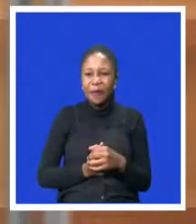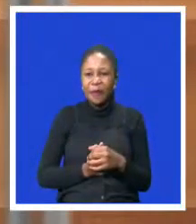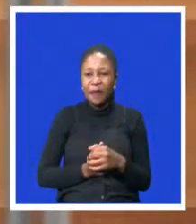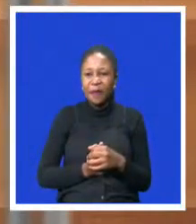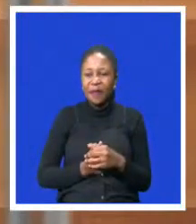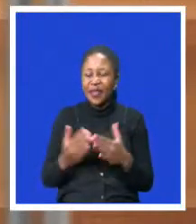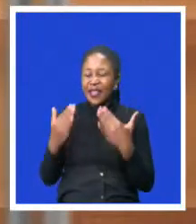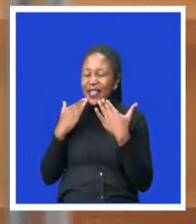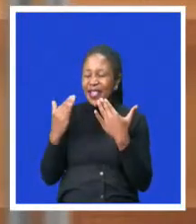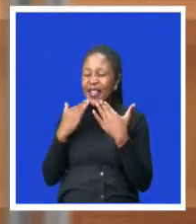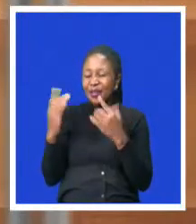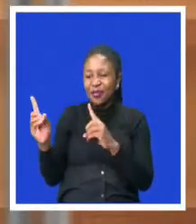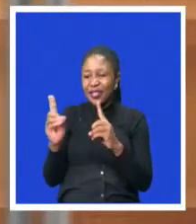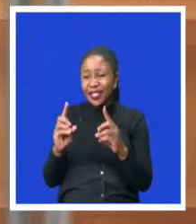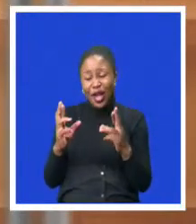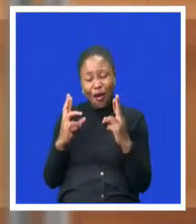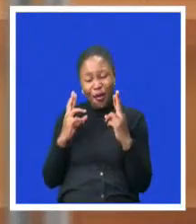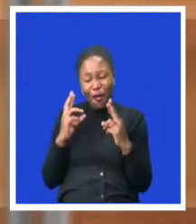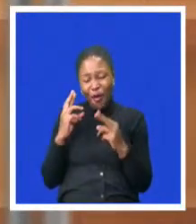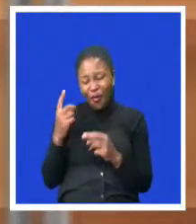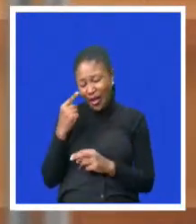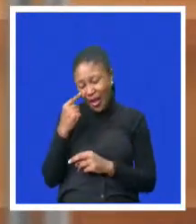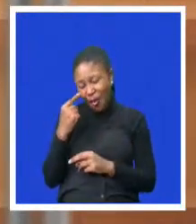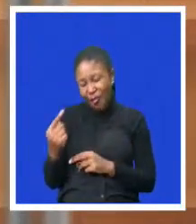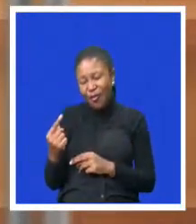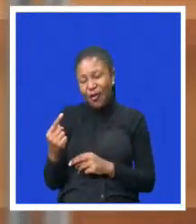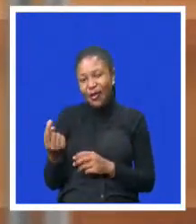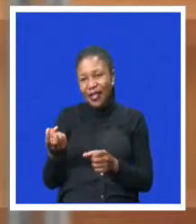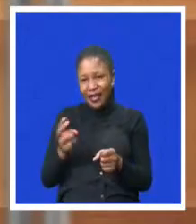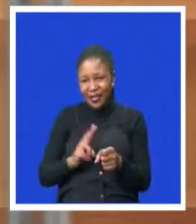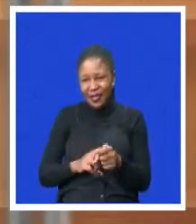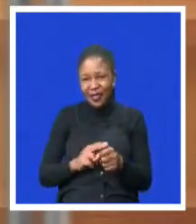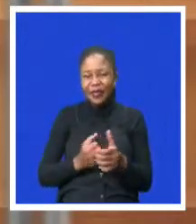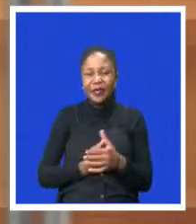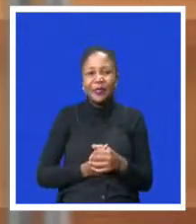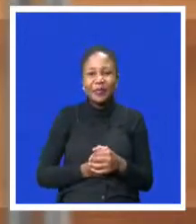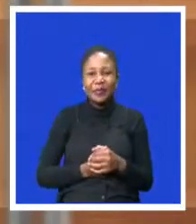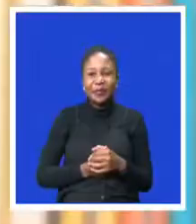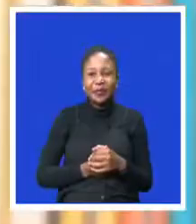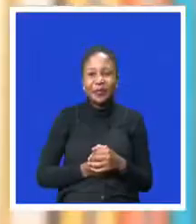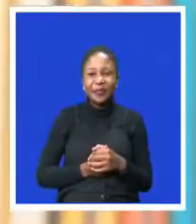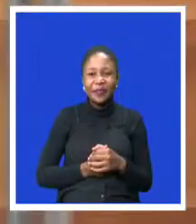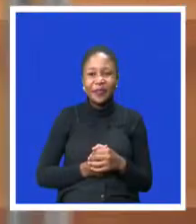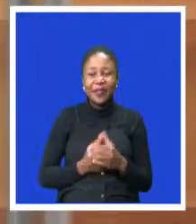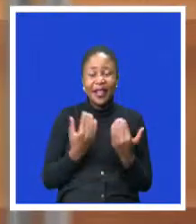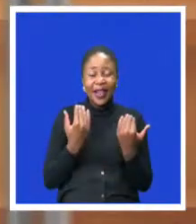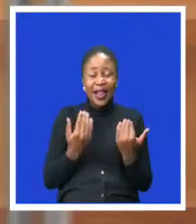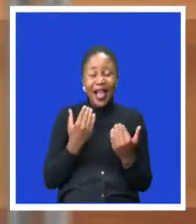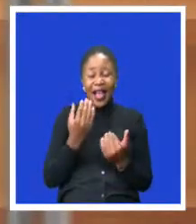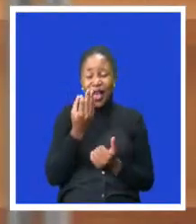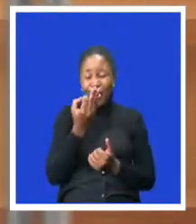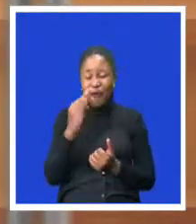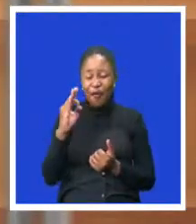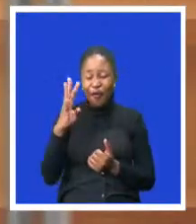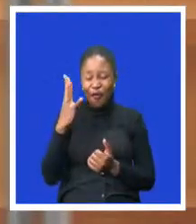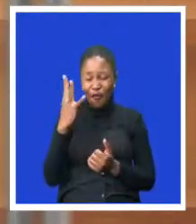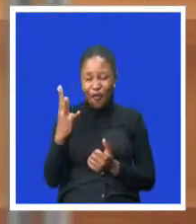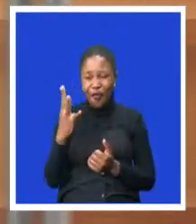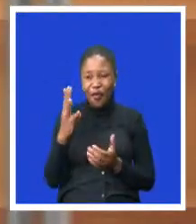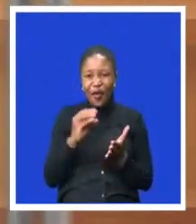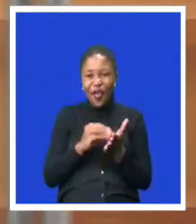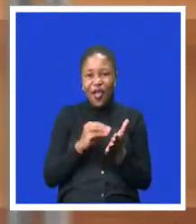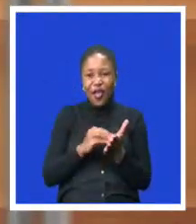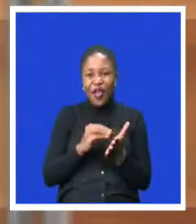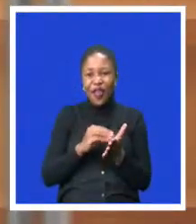English language. Yes, you will. I'm coming back for the next lesson. Thank you so much. Form 4s, get closer to your screens. Up next is